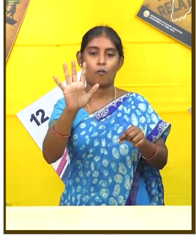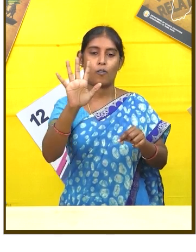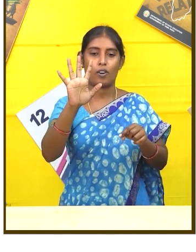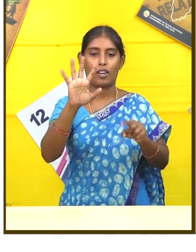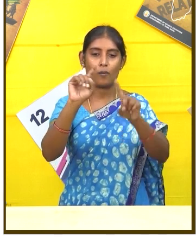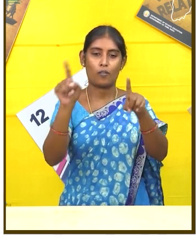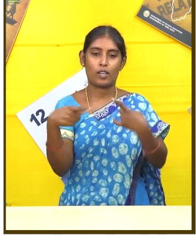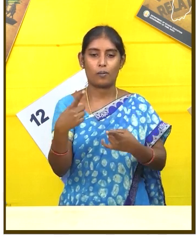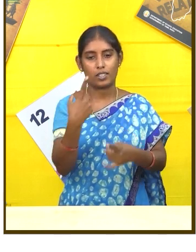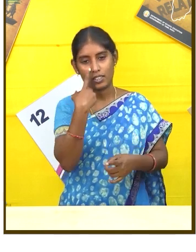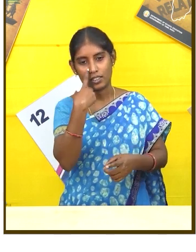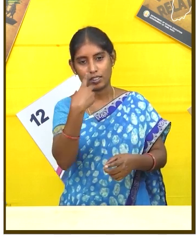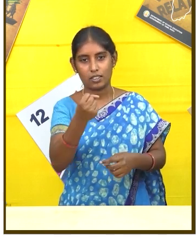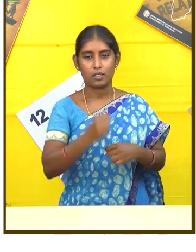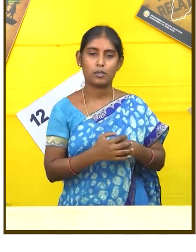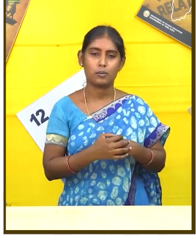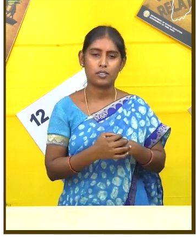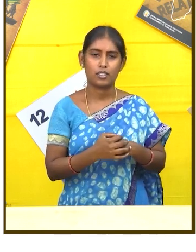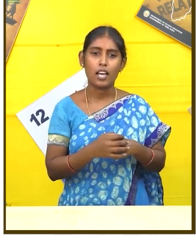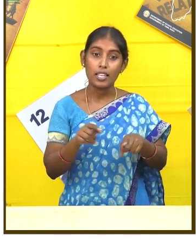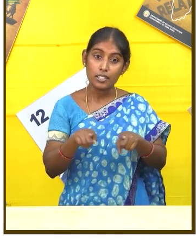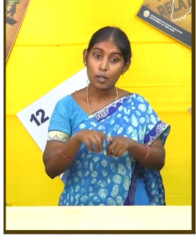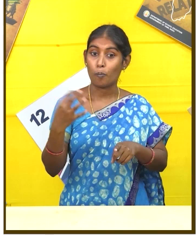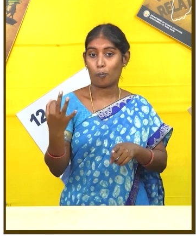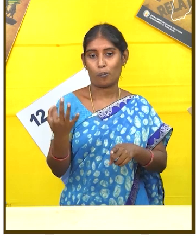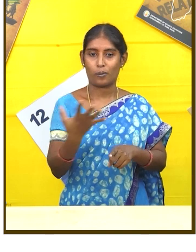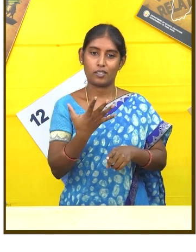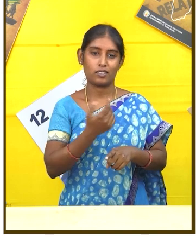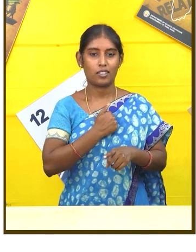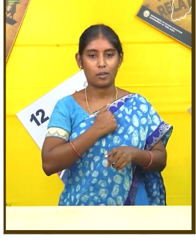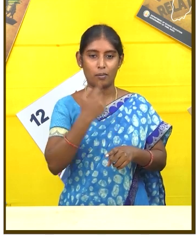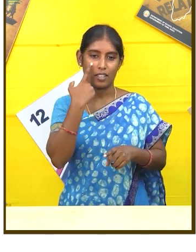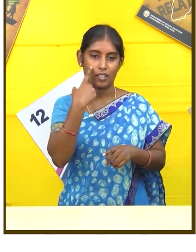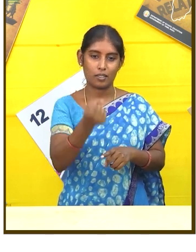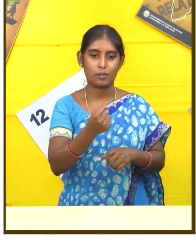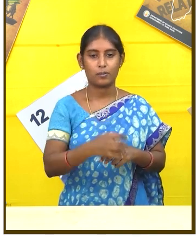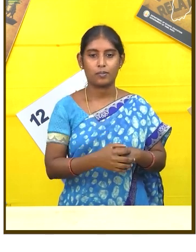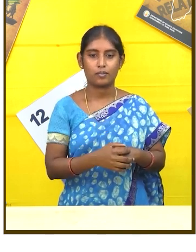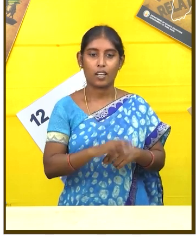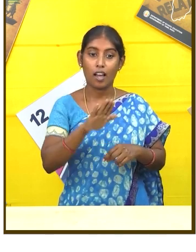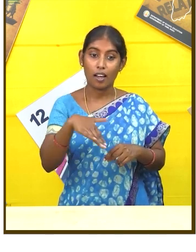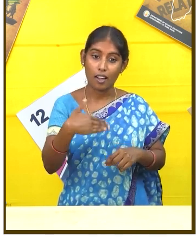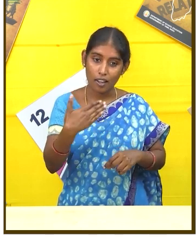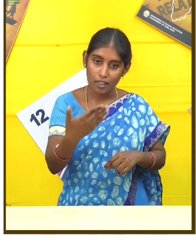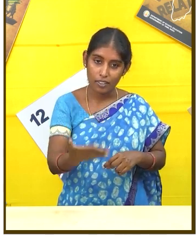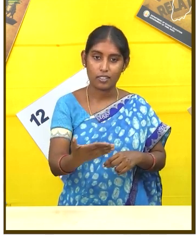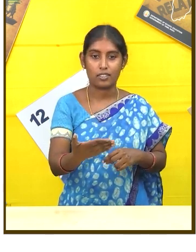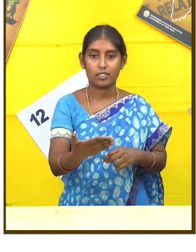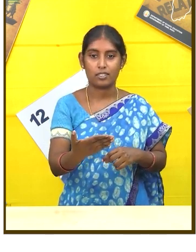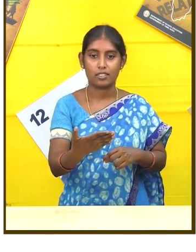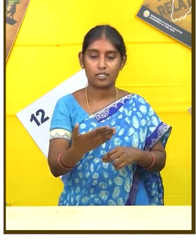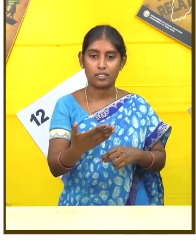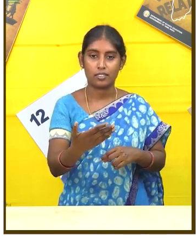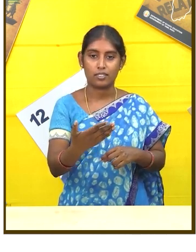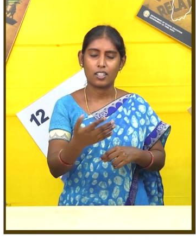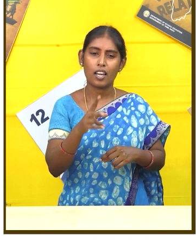3x plus 4y equal to 11. So it's a new equation, so we can name it as 5. So now